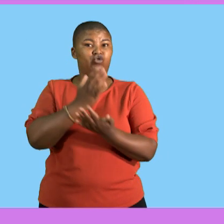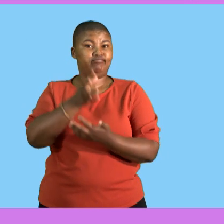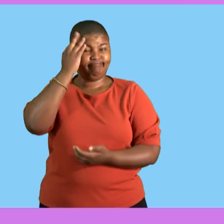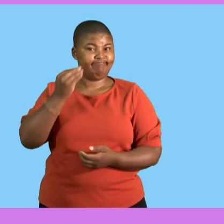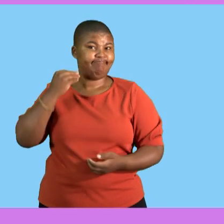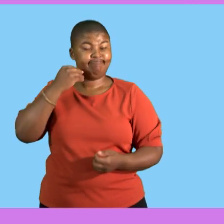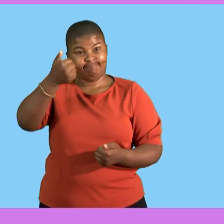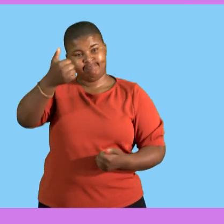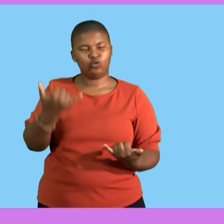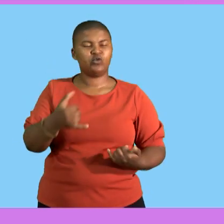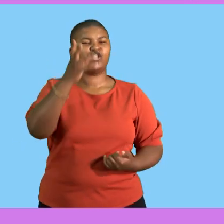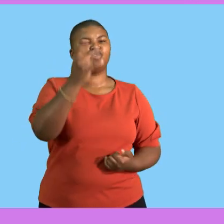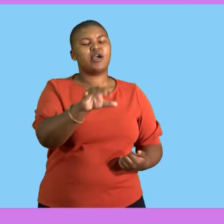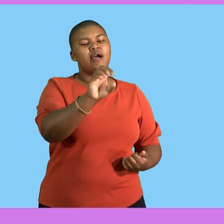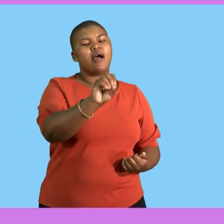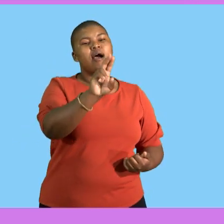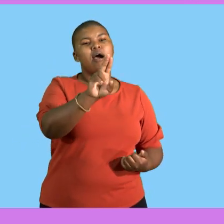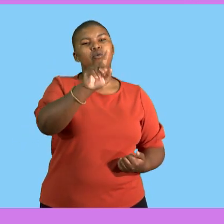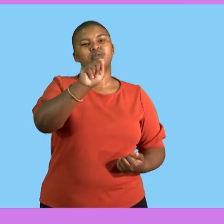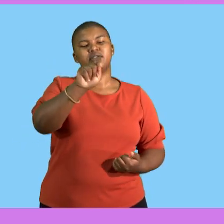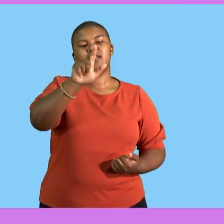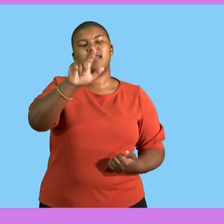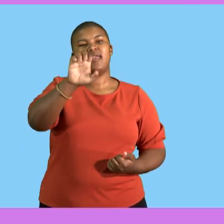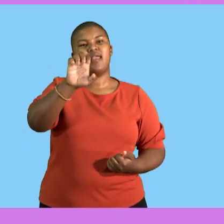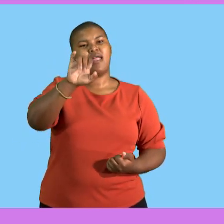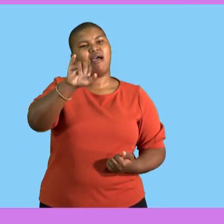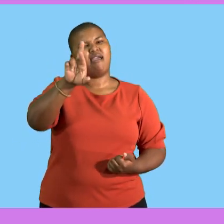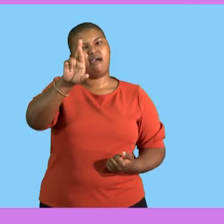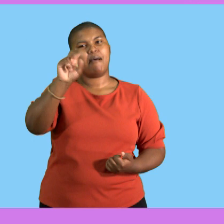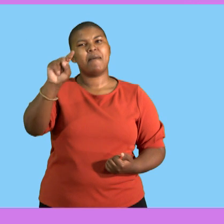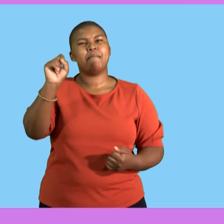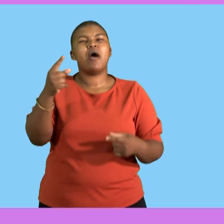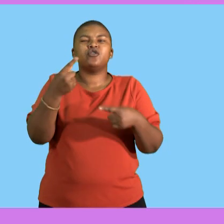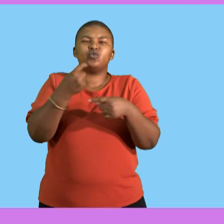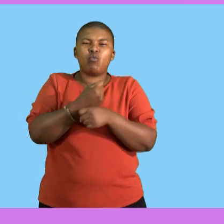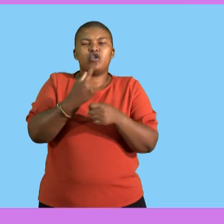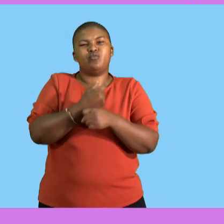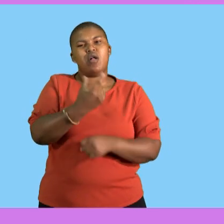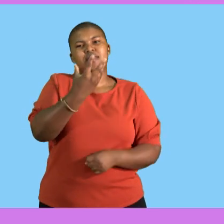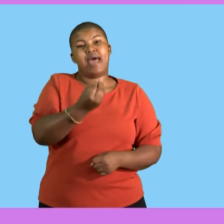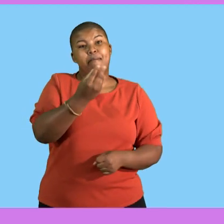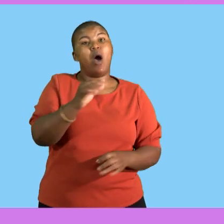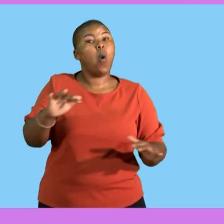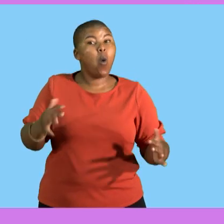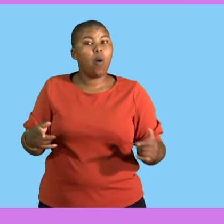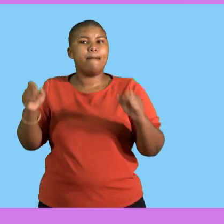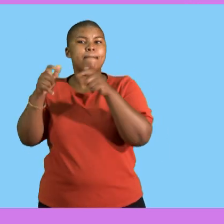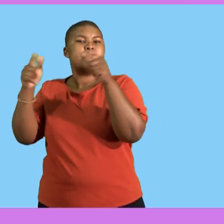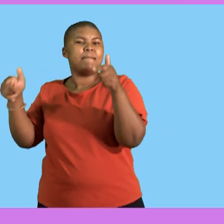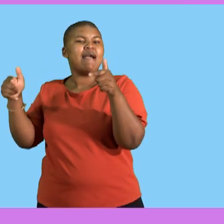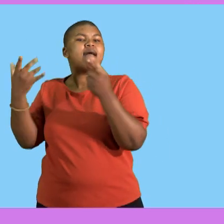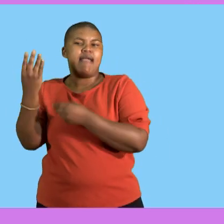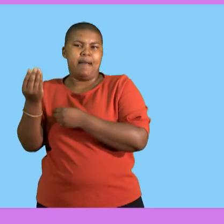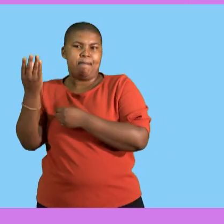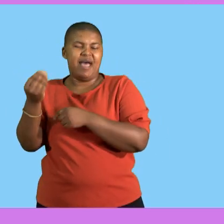outlier. An outlier can be significantly the smallest value or the biggest value on a data set. And